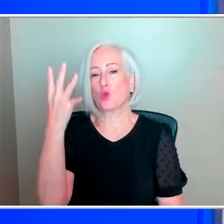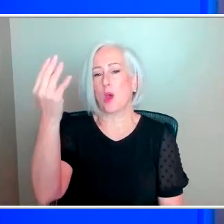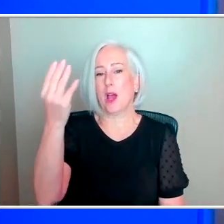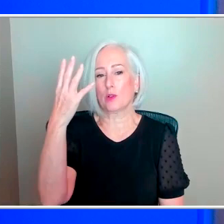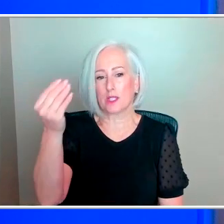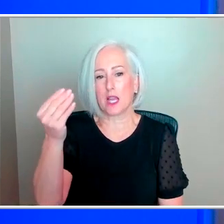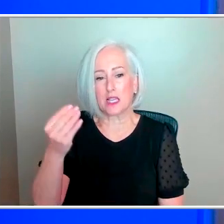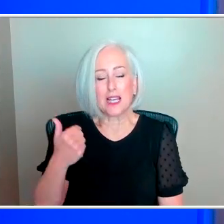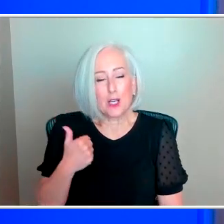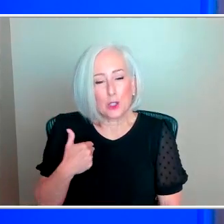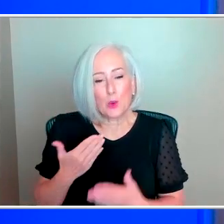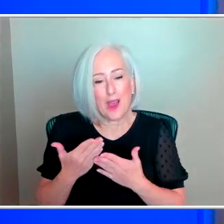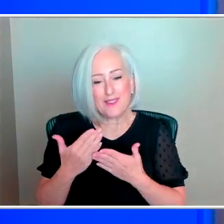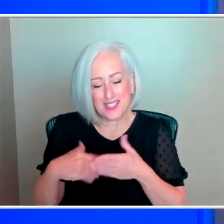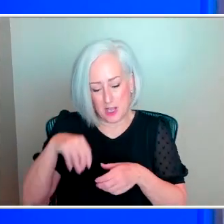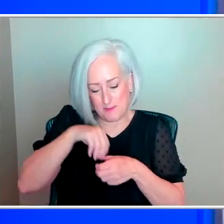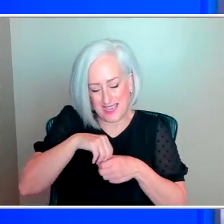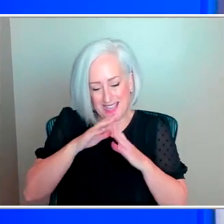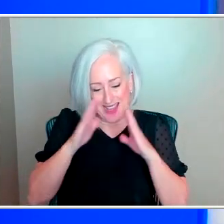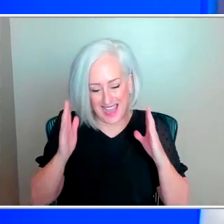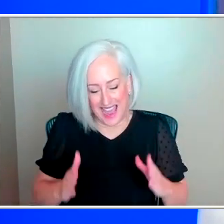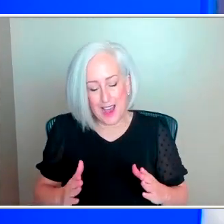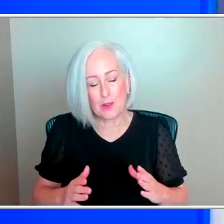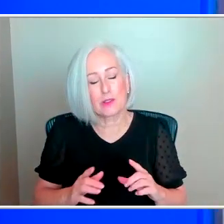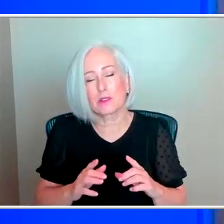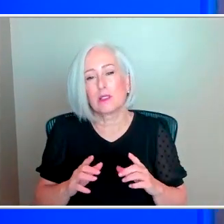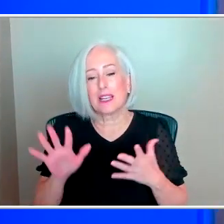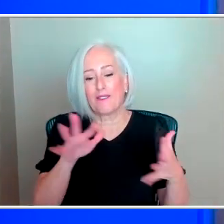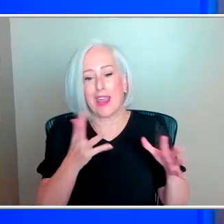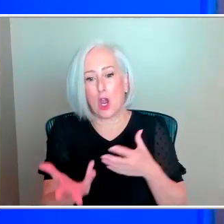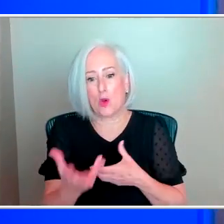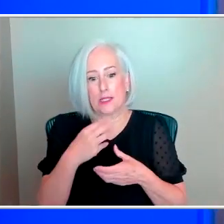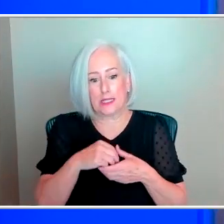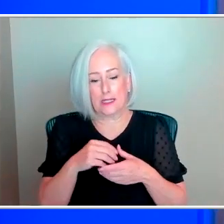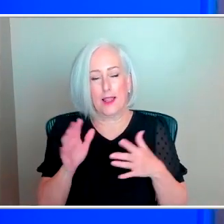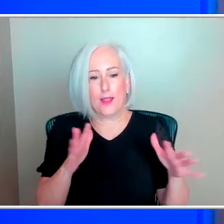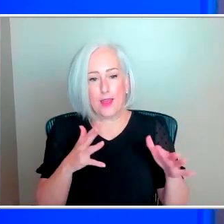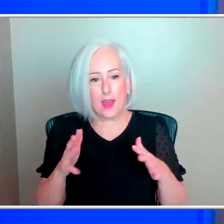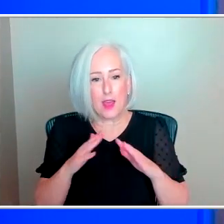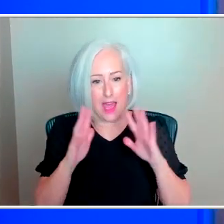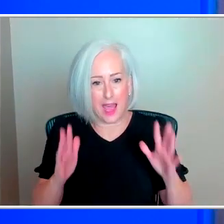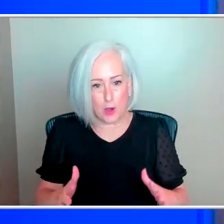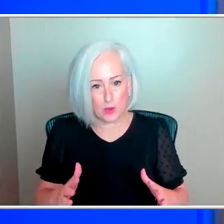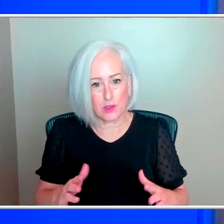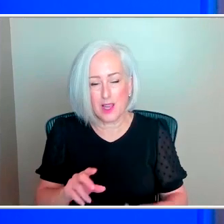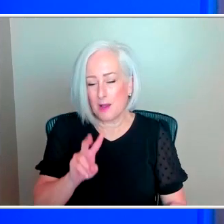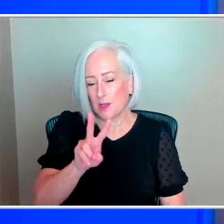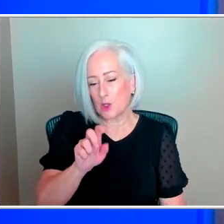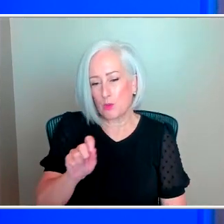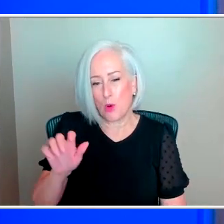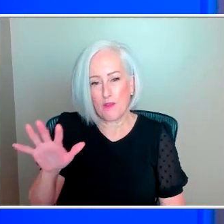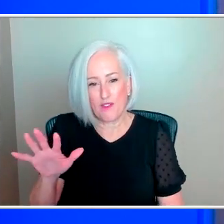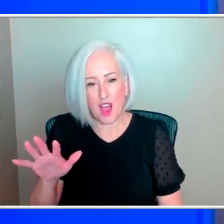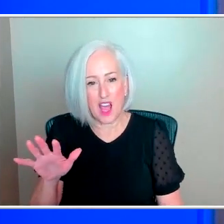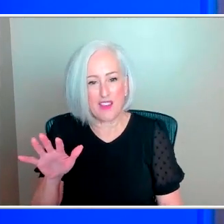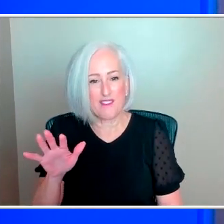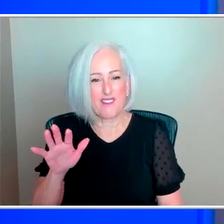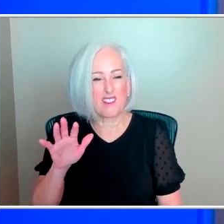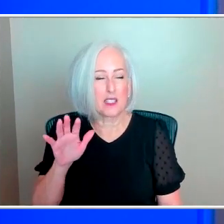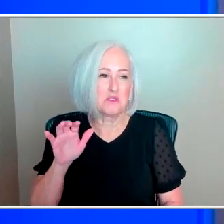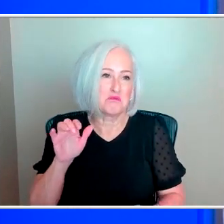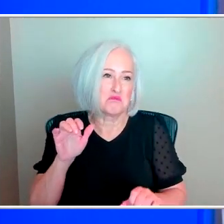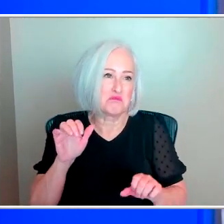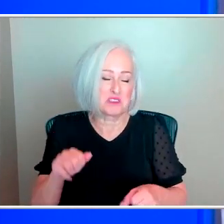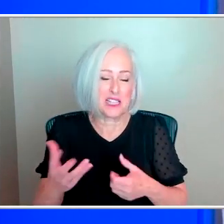leakage, the air gets into your house, and I think the smaller particles, the 2.5 and all, get in at that level. And again,